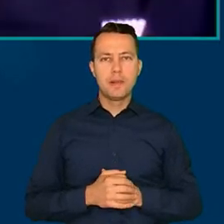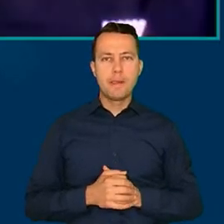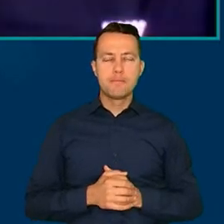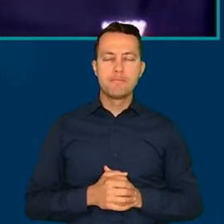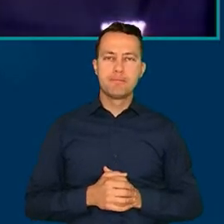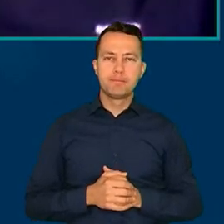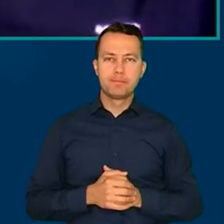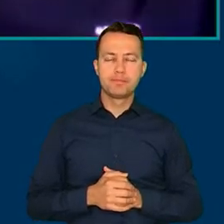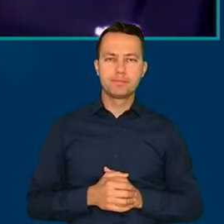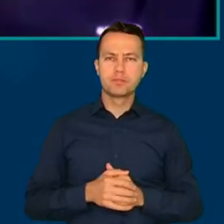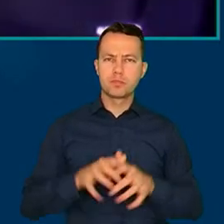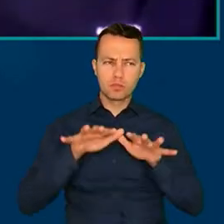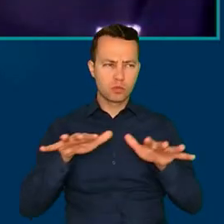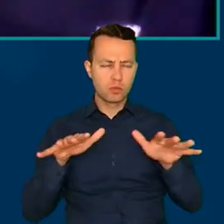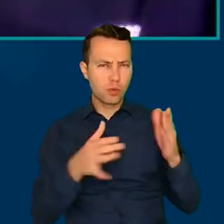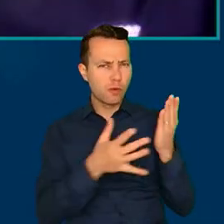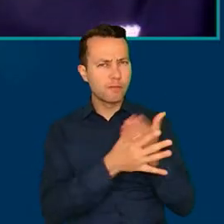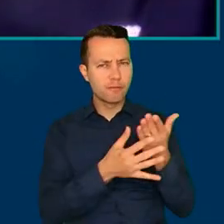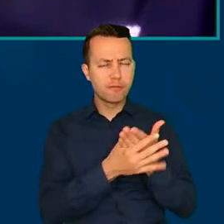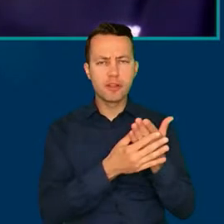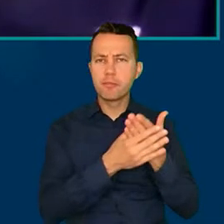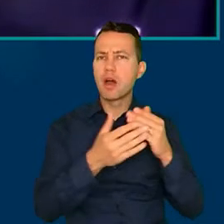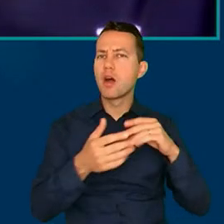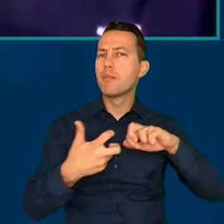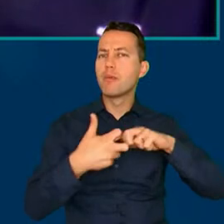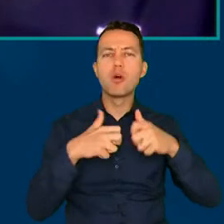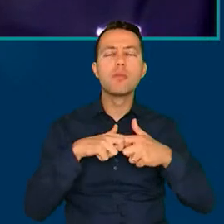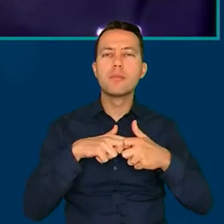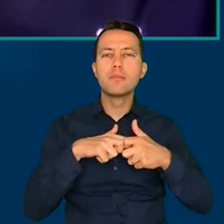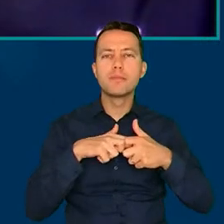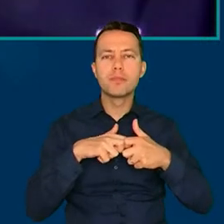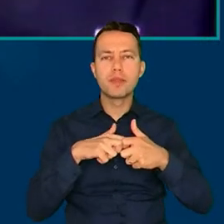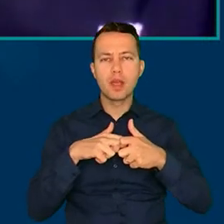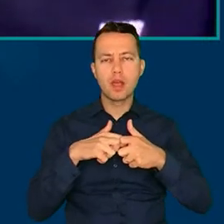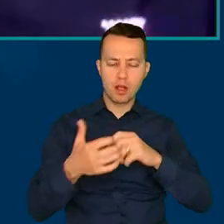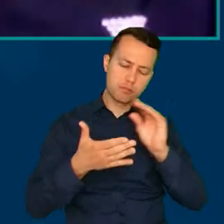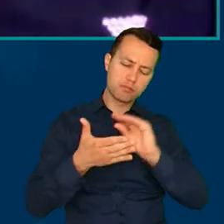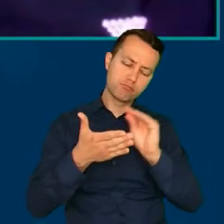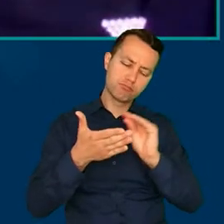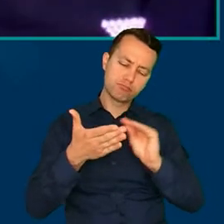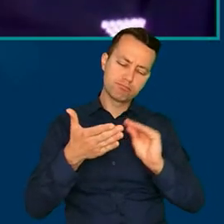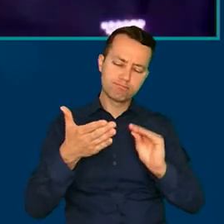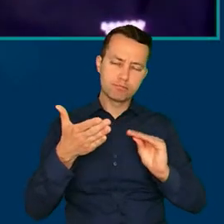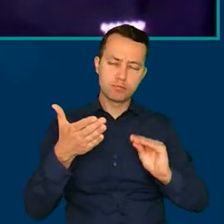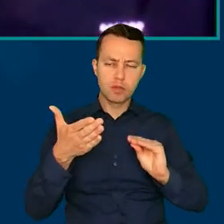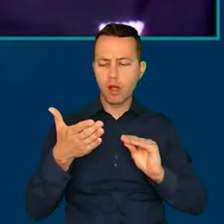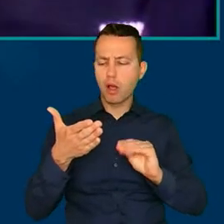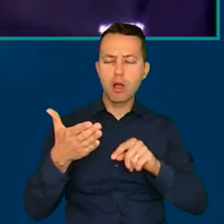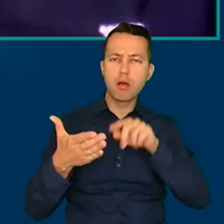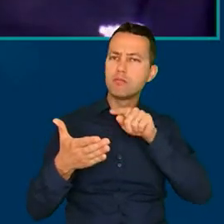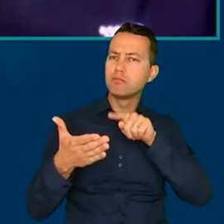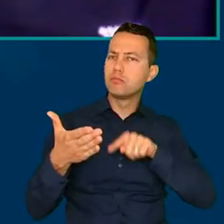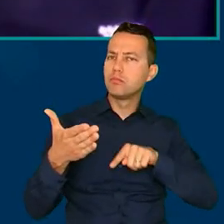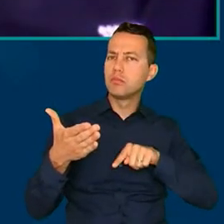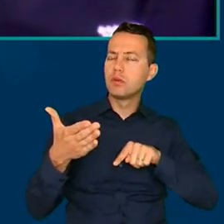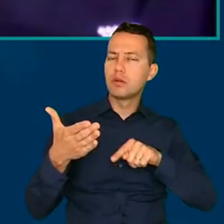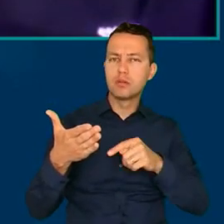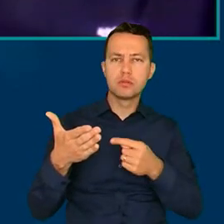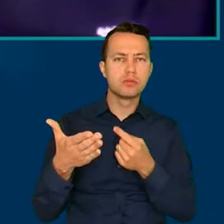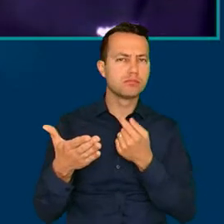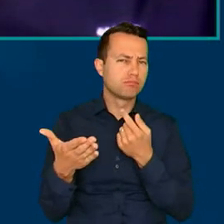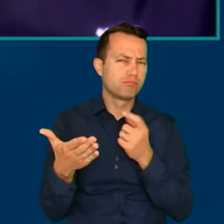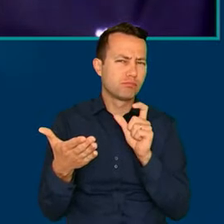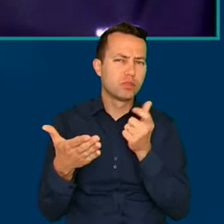very often companies have a problem at the stage of reporting. What should be reported as regards human rights?